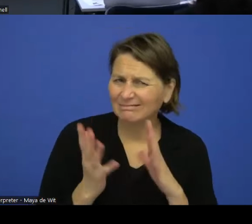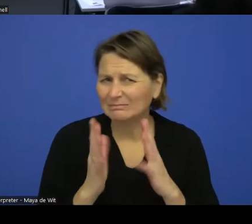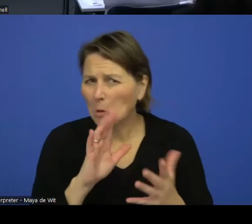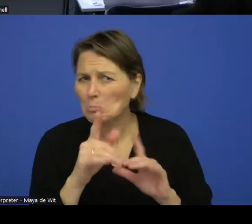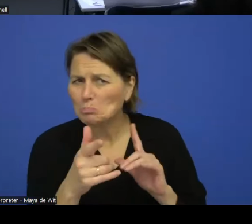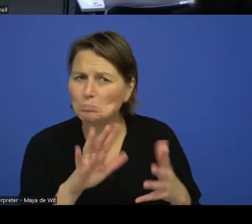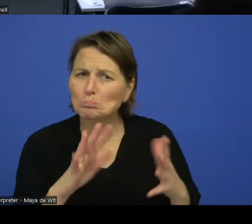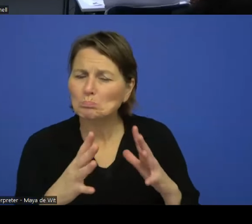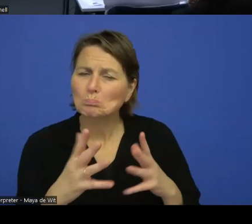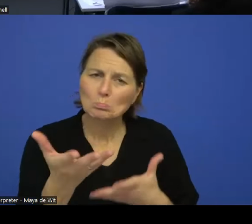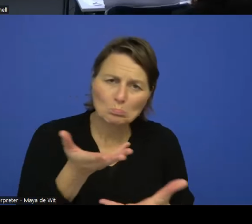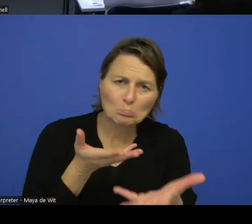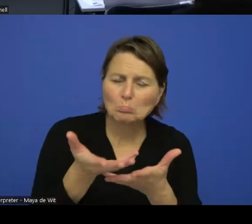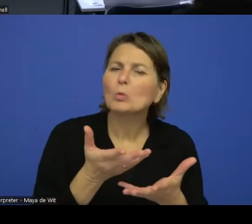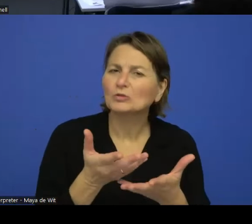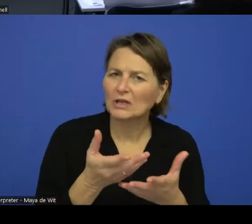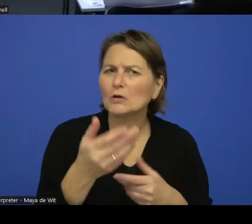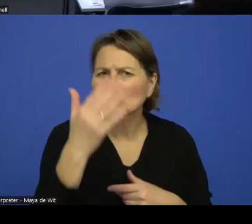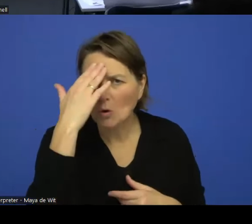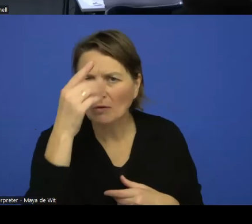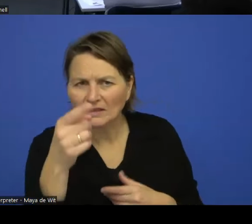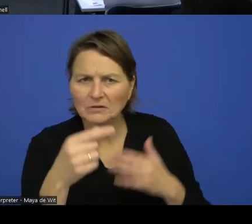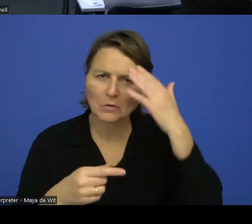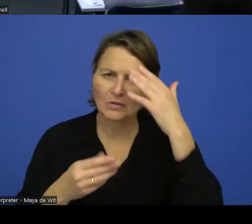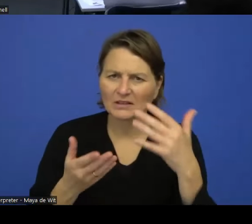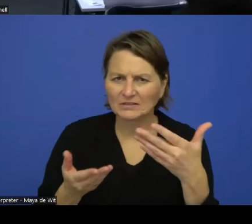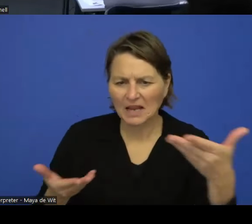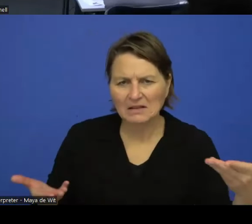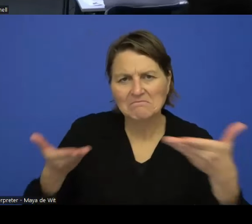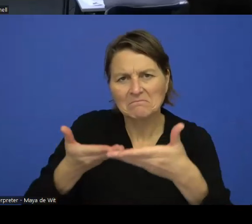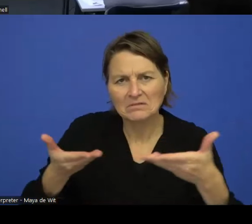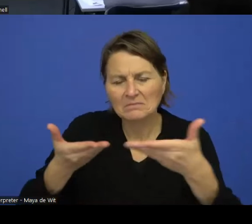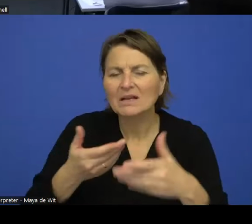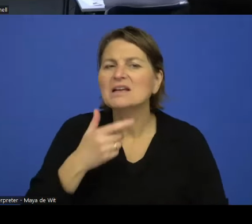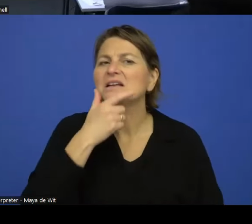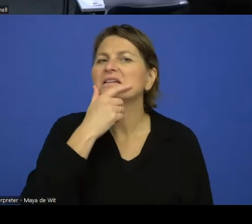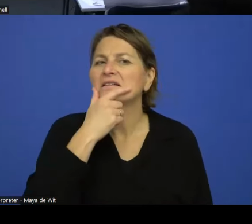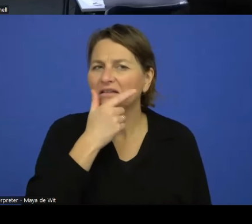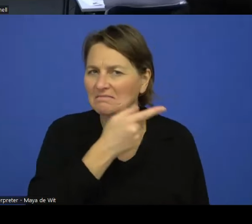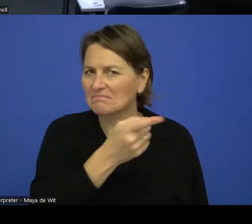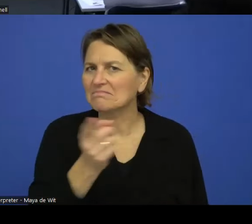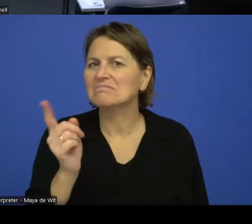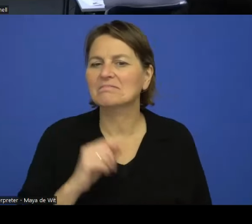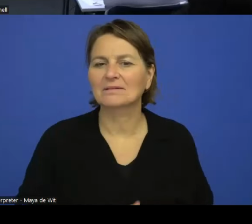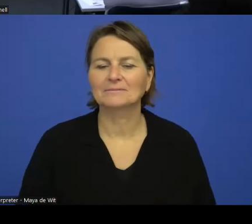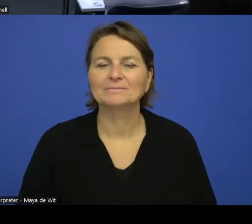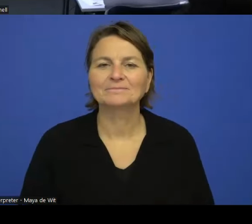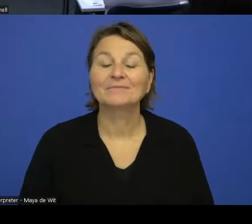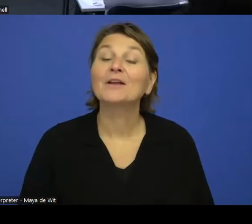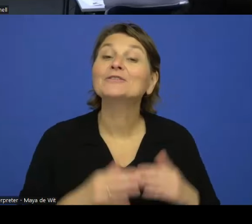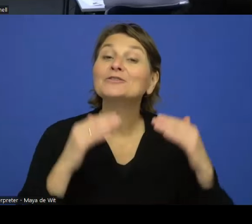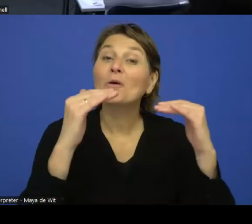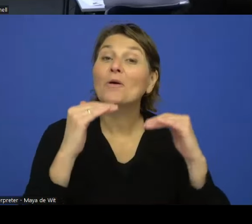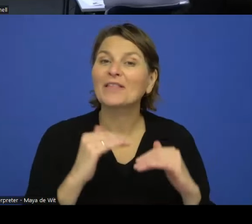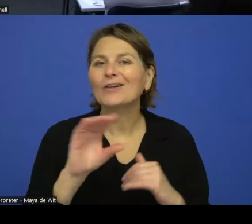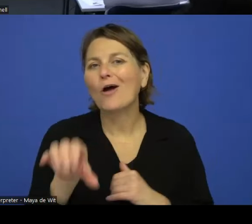overlap in there because a lot of us seemed to be focusing on what do people do. So I started working with another member of the centre called